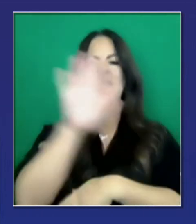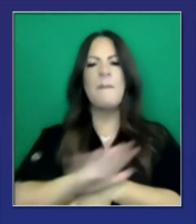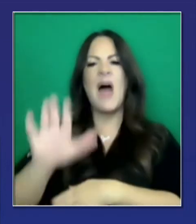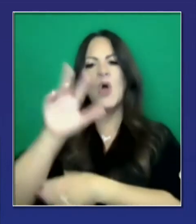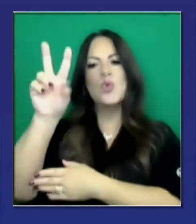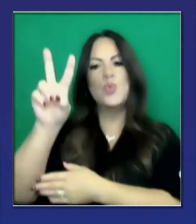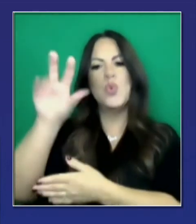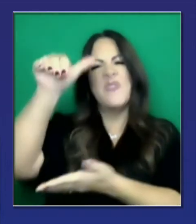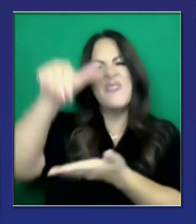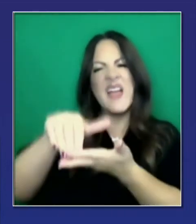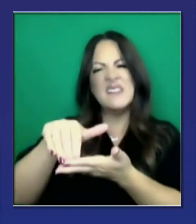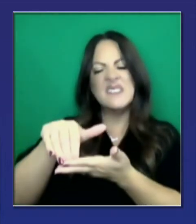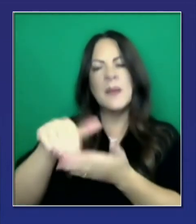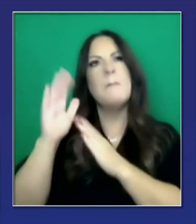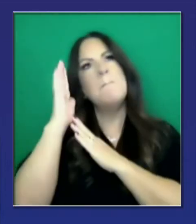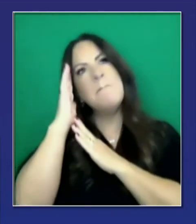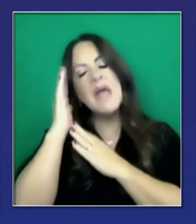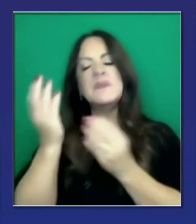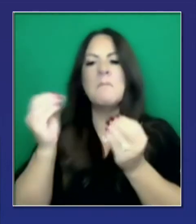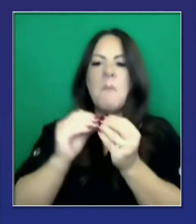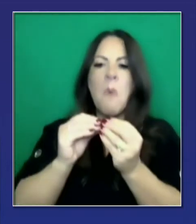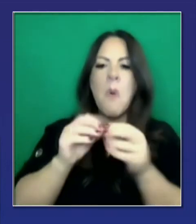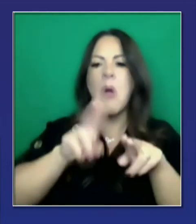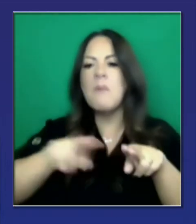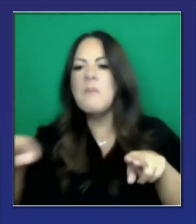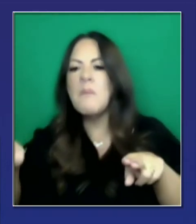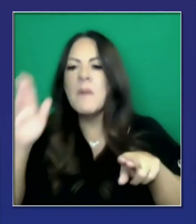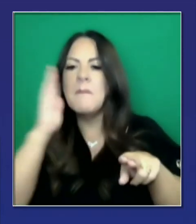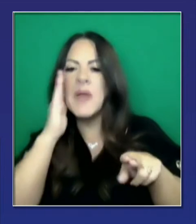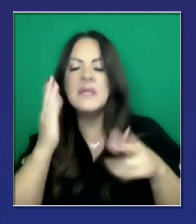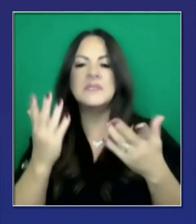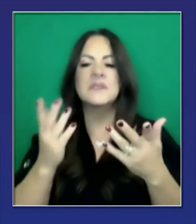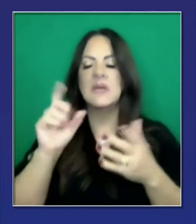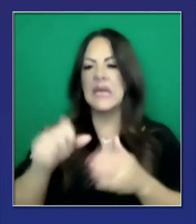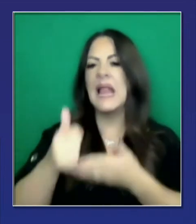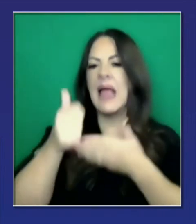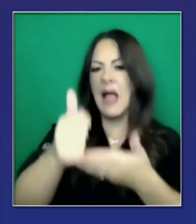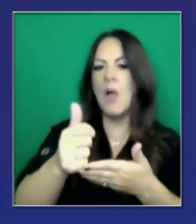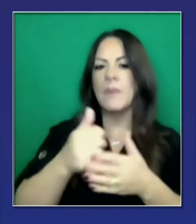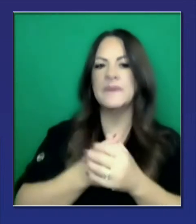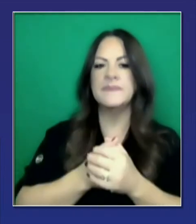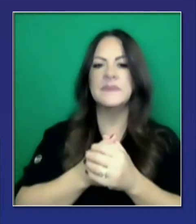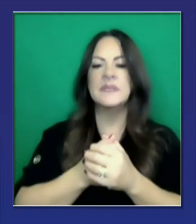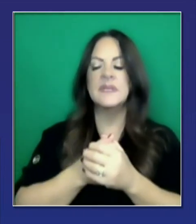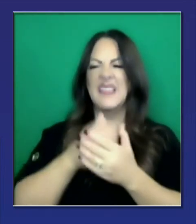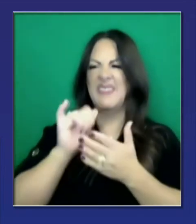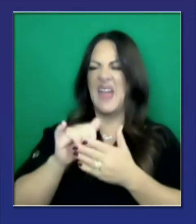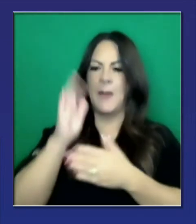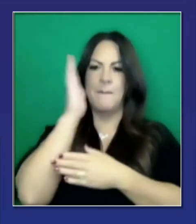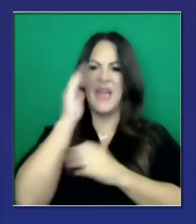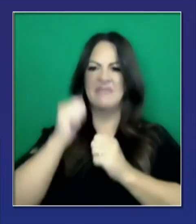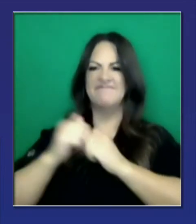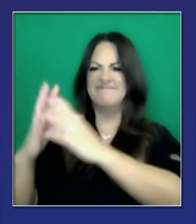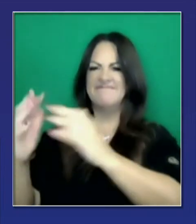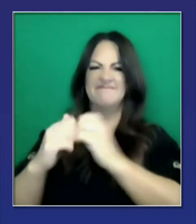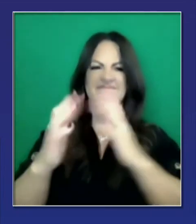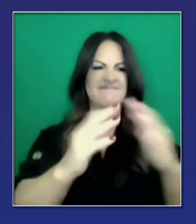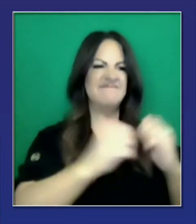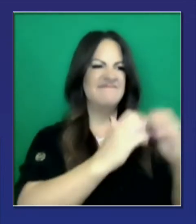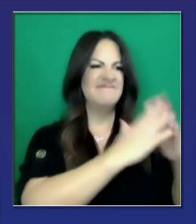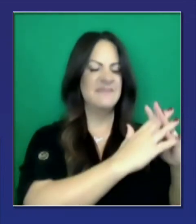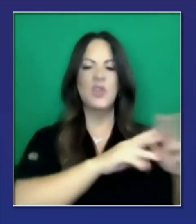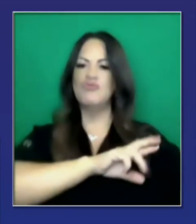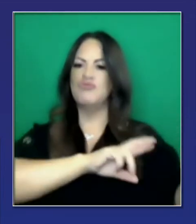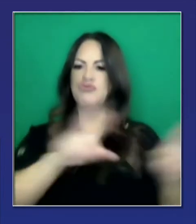beds, arguably more than that, 1,872 that would be warm beds ready to go within a 72-hour